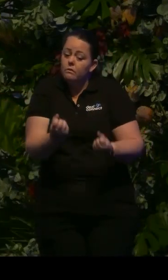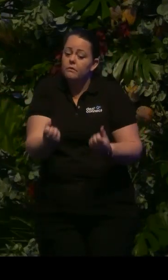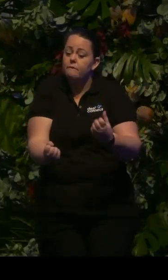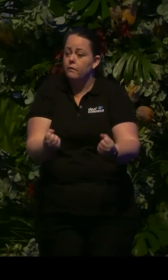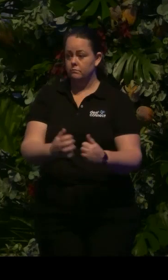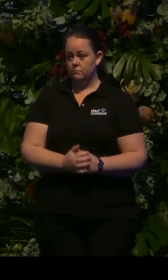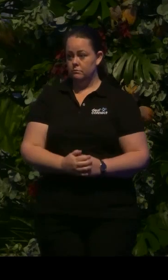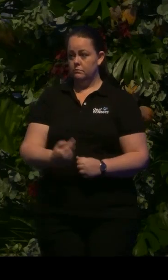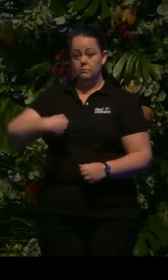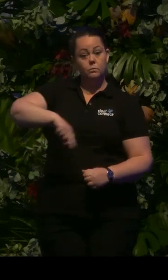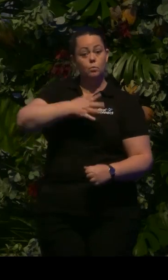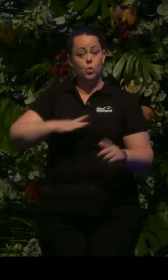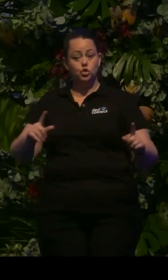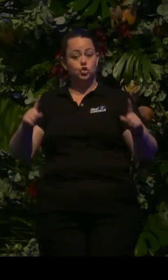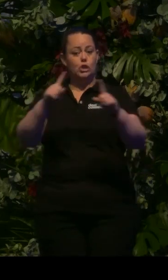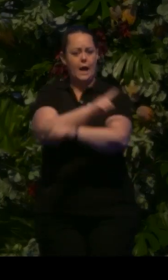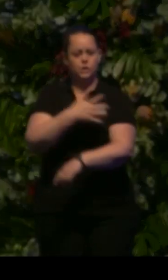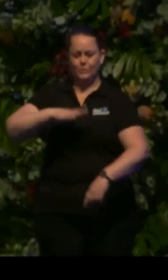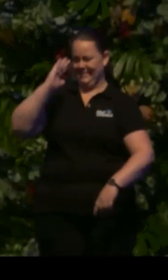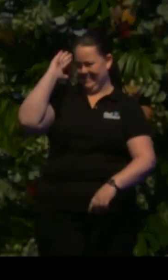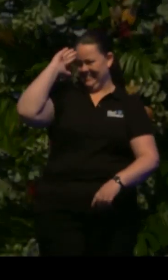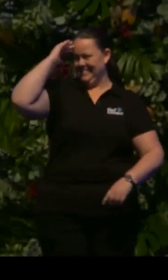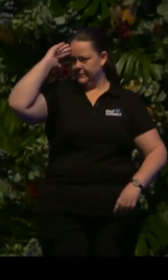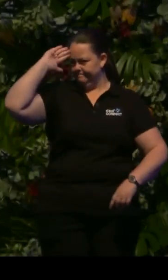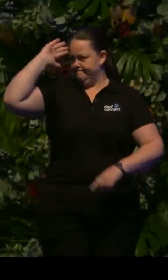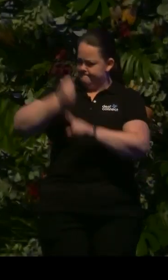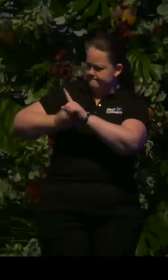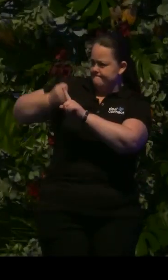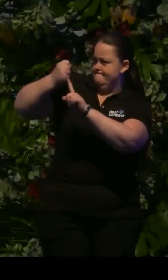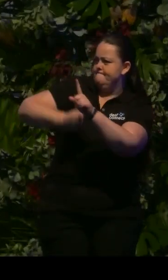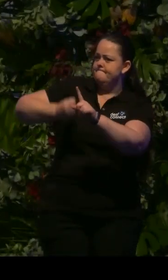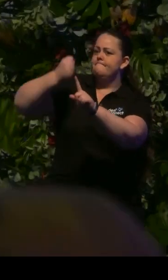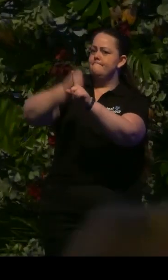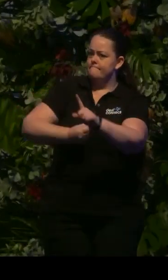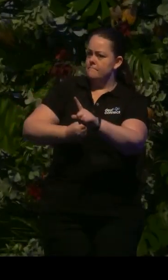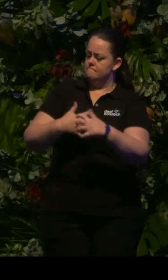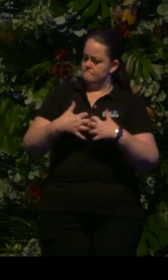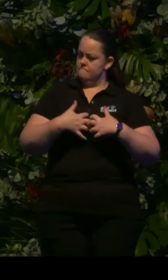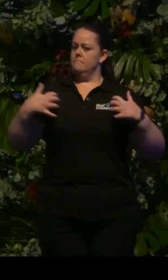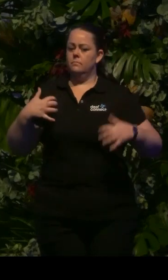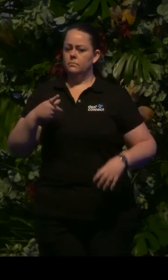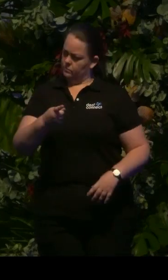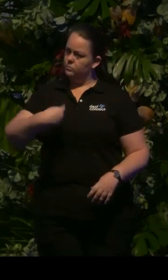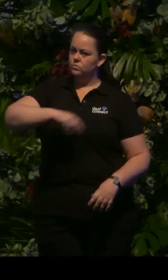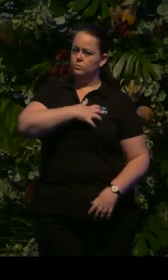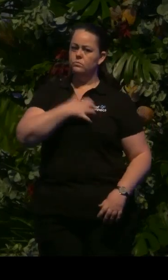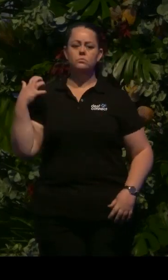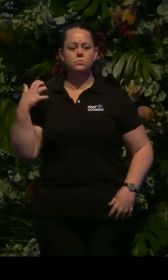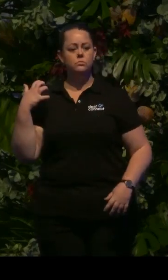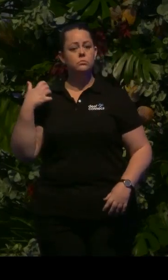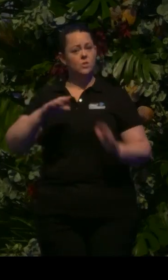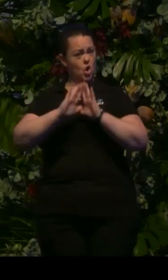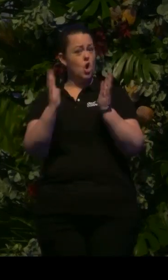fearless determinations and resilience, and that's what we share as a global community. We are